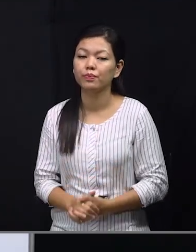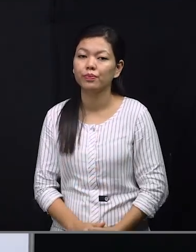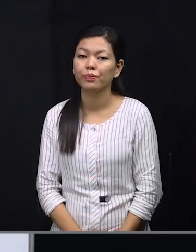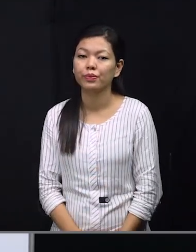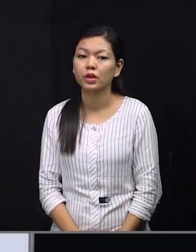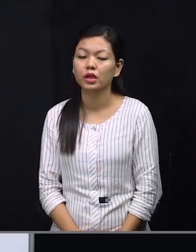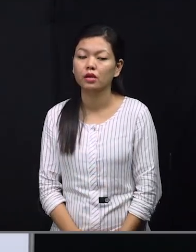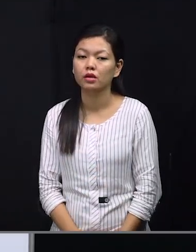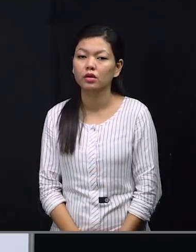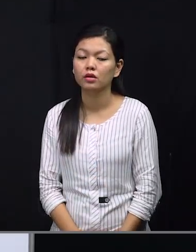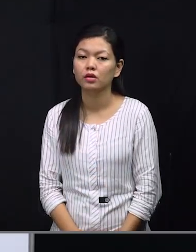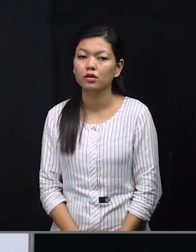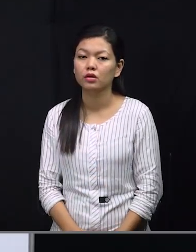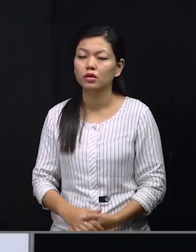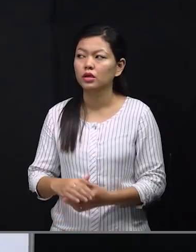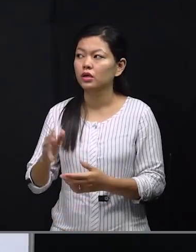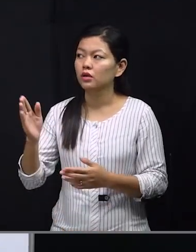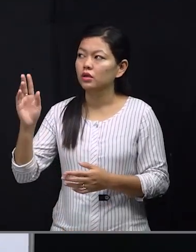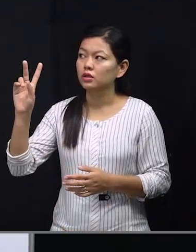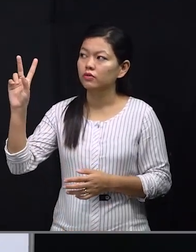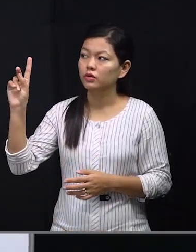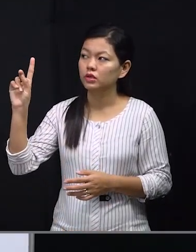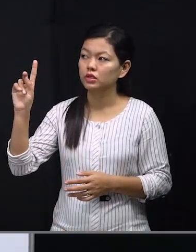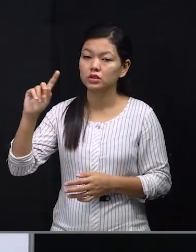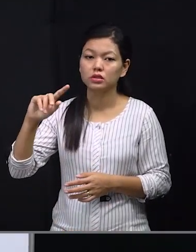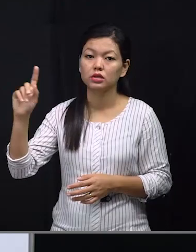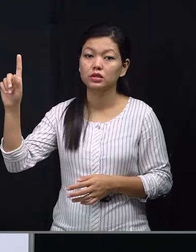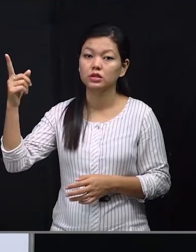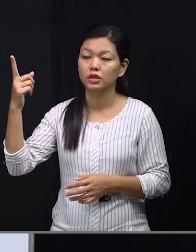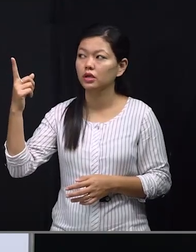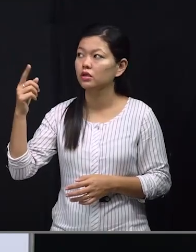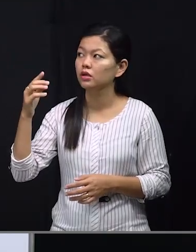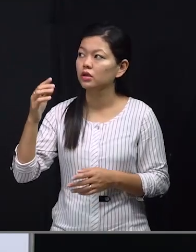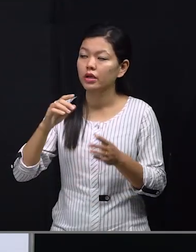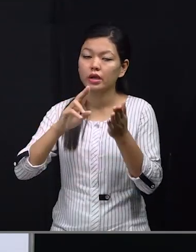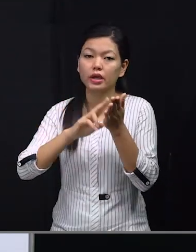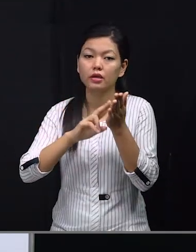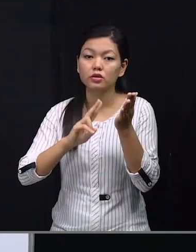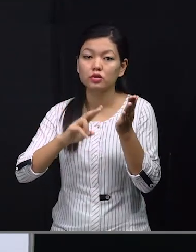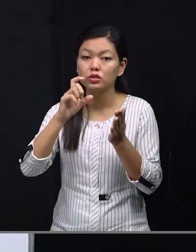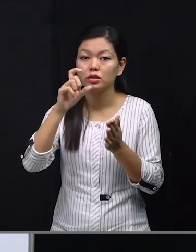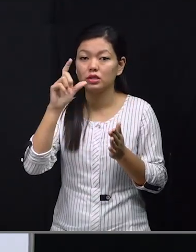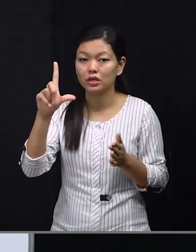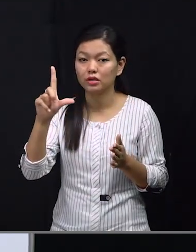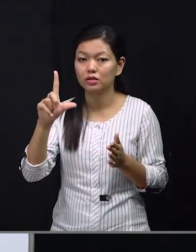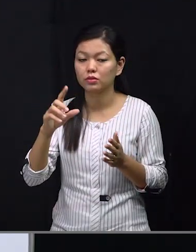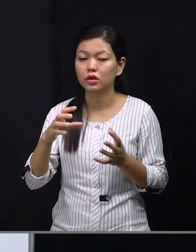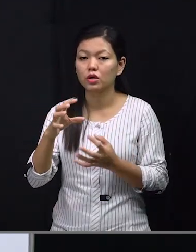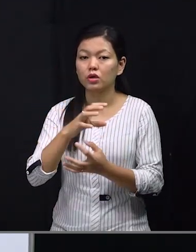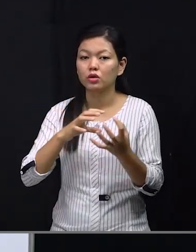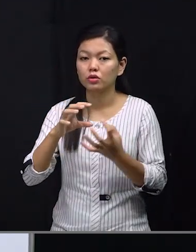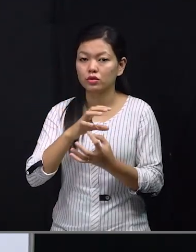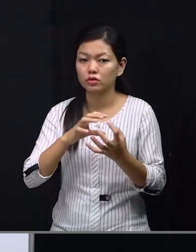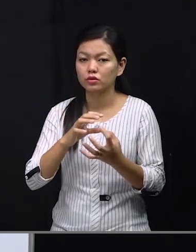The diazonium salts, they can be used for preparation of iodoarenes also. But